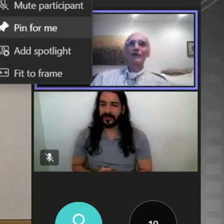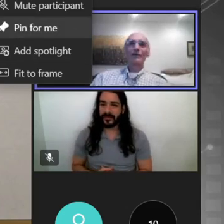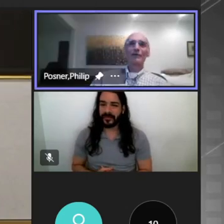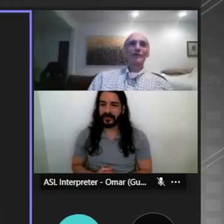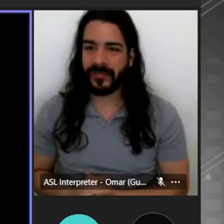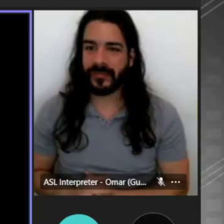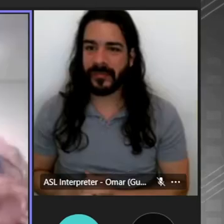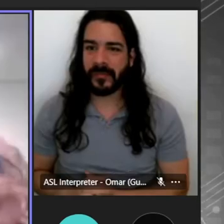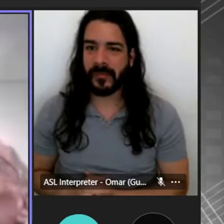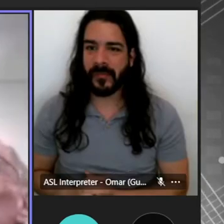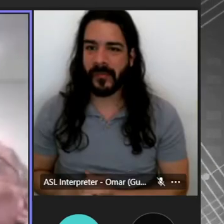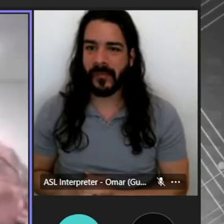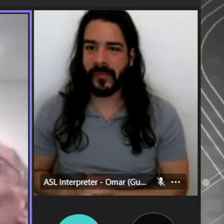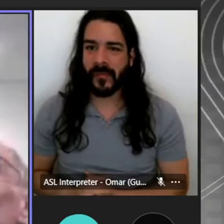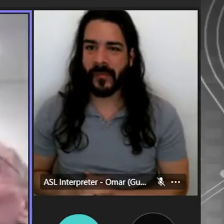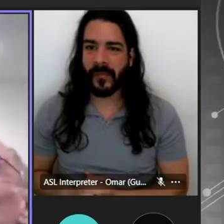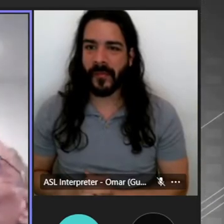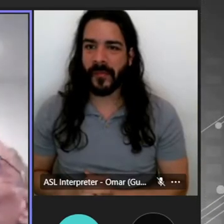Good evening.